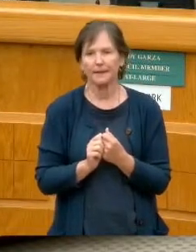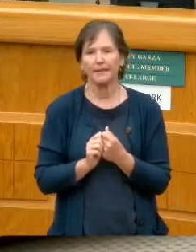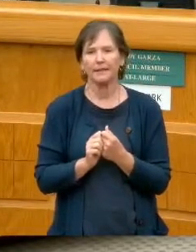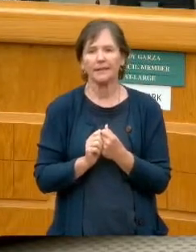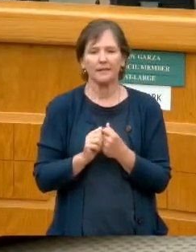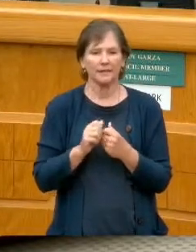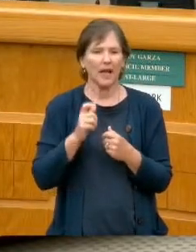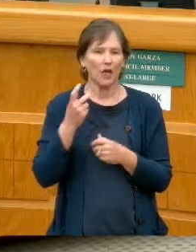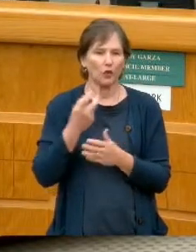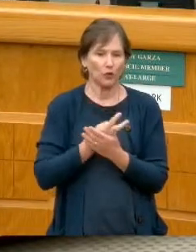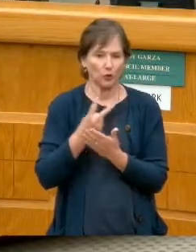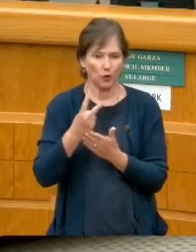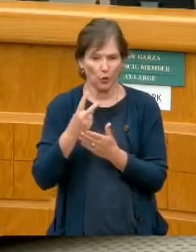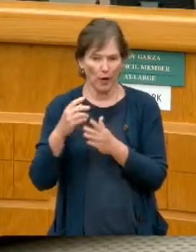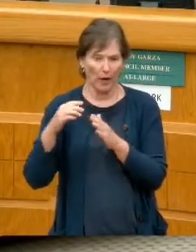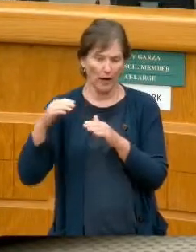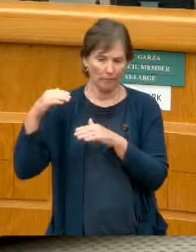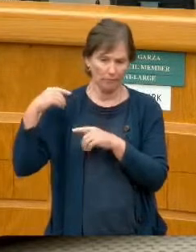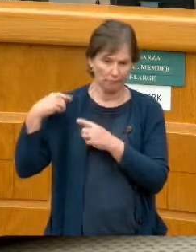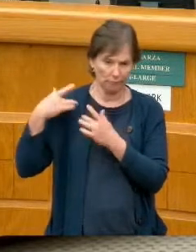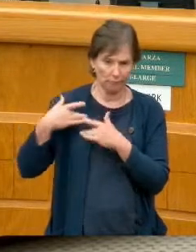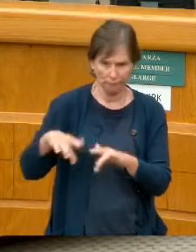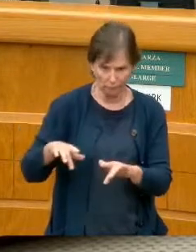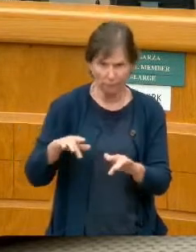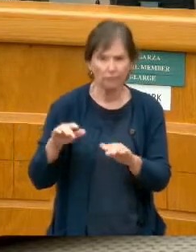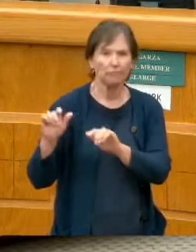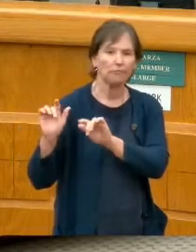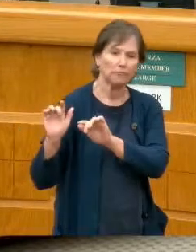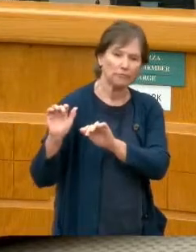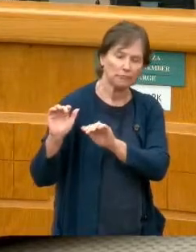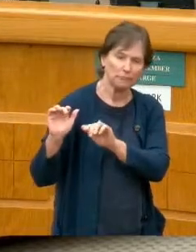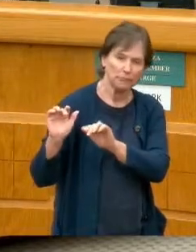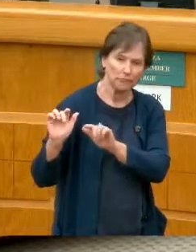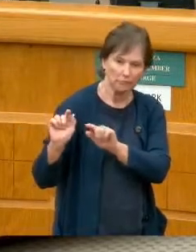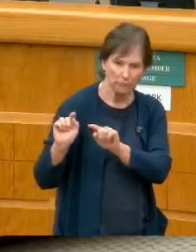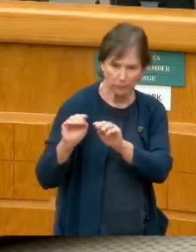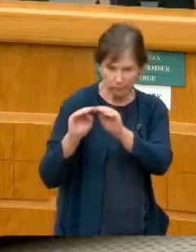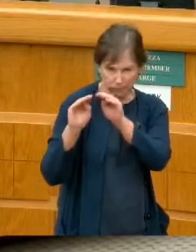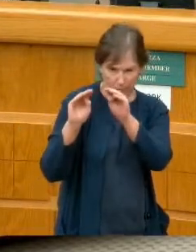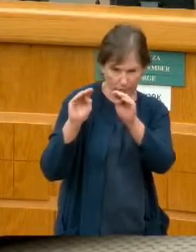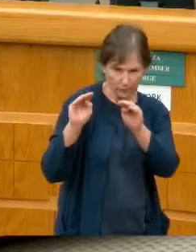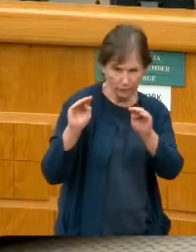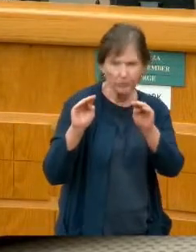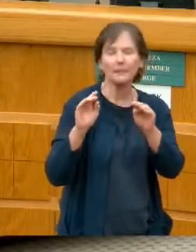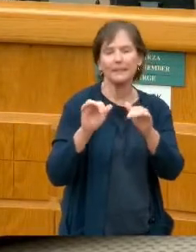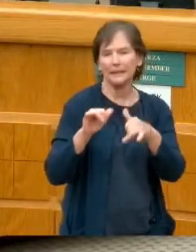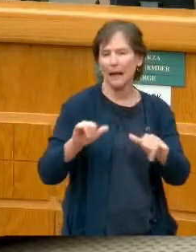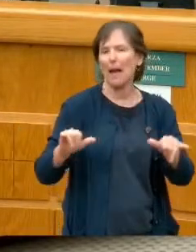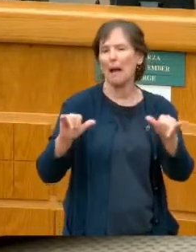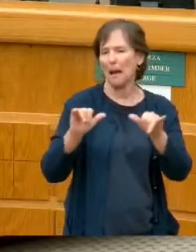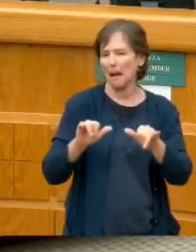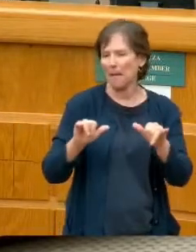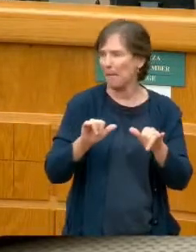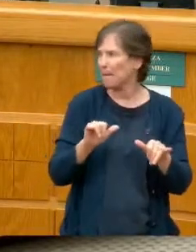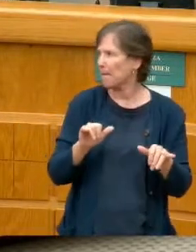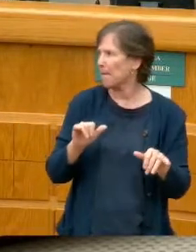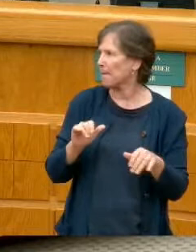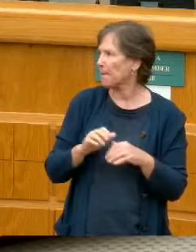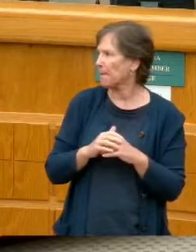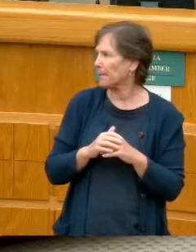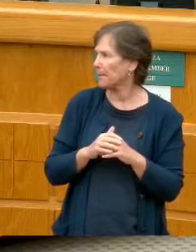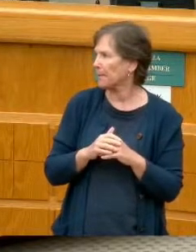line to include the numbers that we received from our health district, and then the yellow ones are the ones we received from the